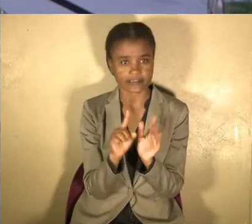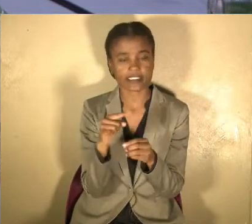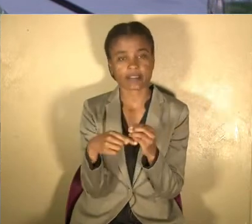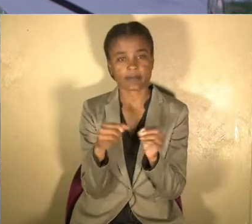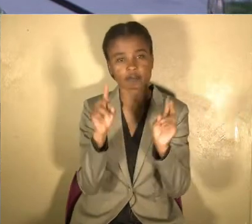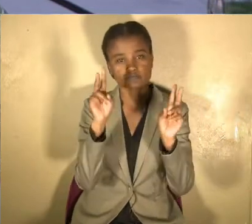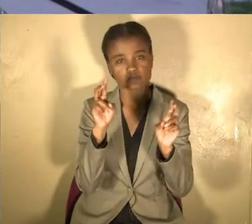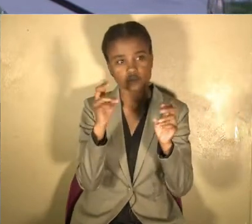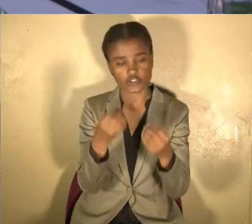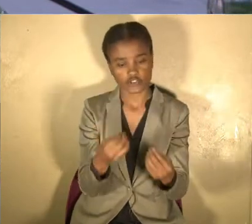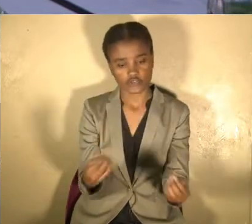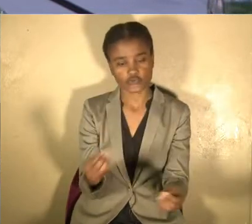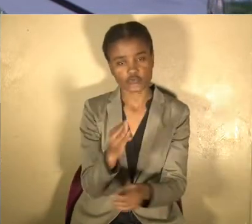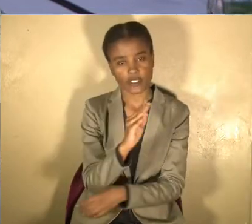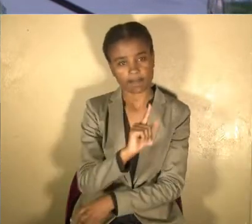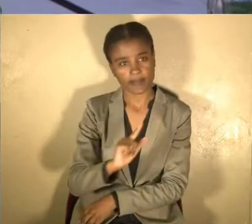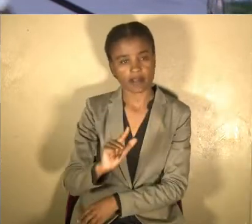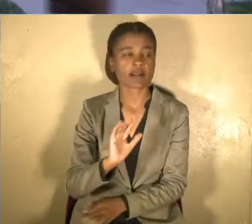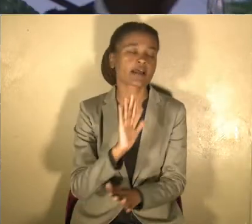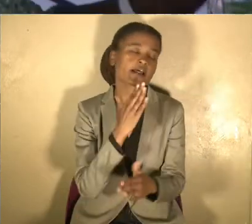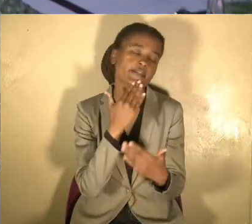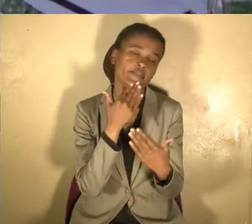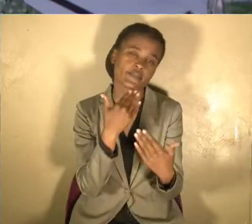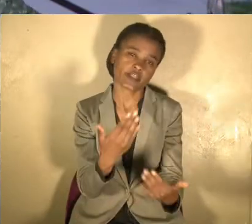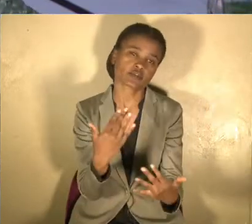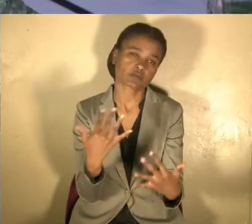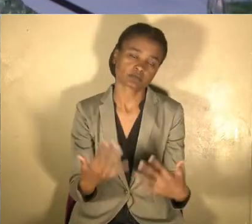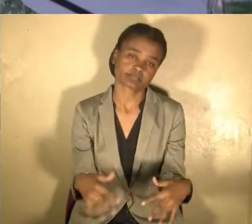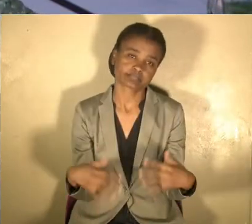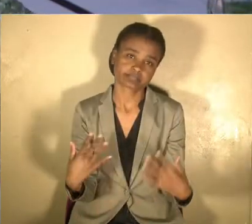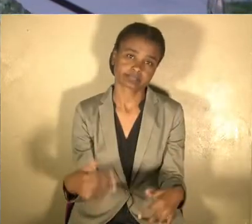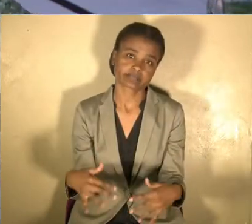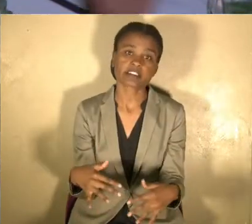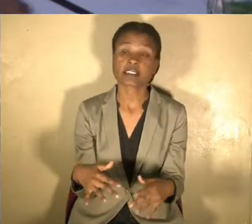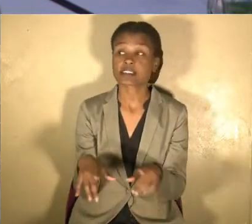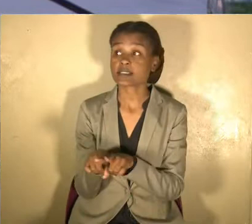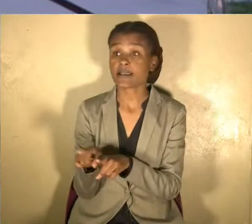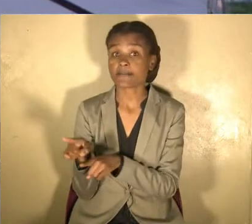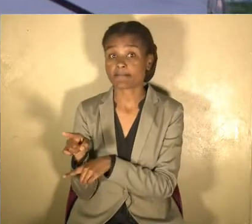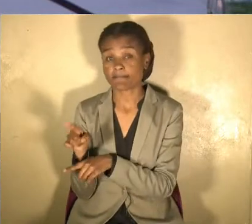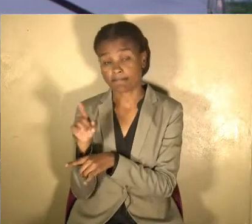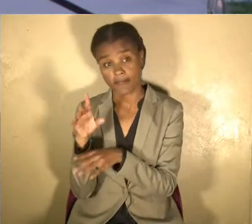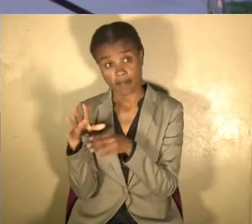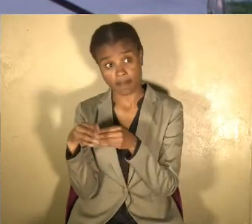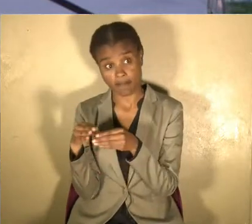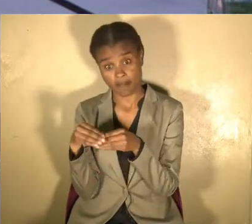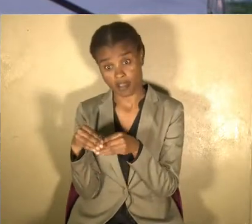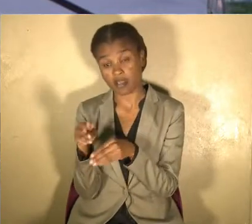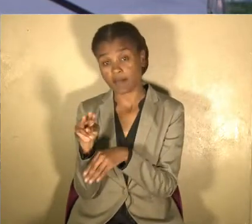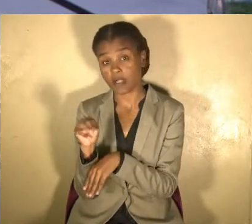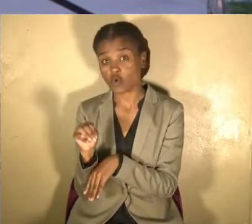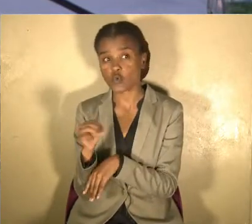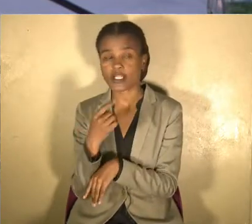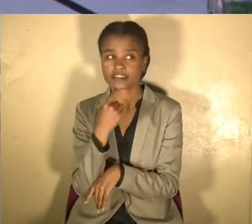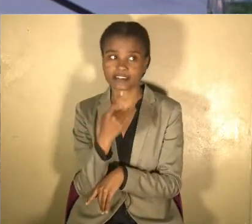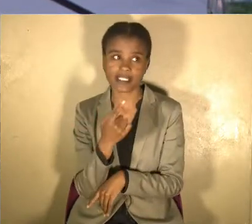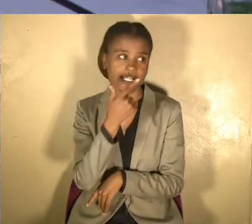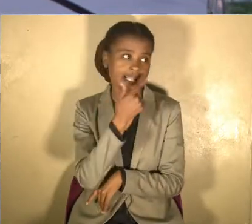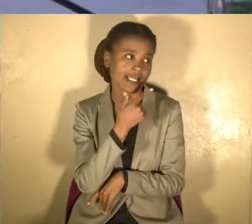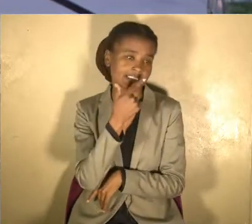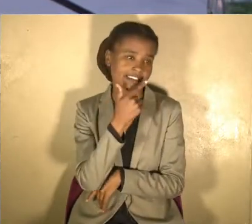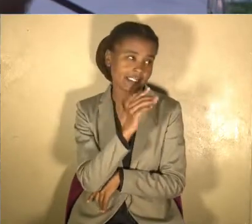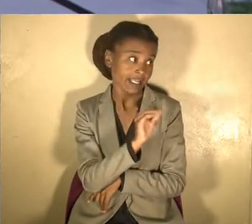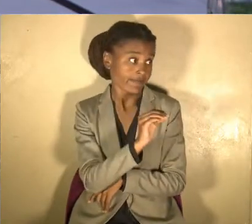bill. So thank you very much, Raleboha. Like Mema Gagula Ablezi, there's lunch in the